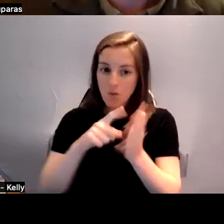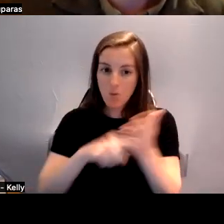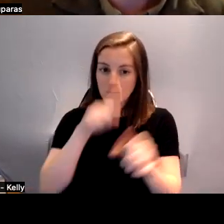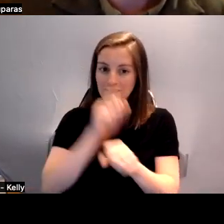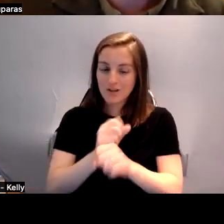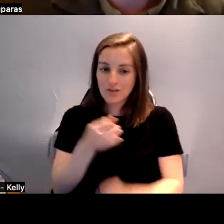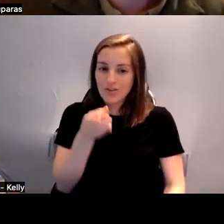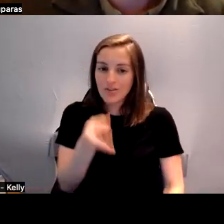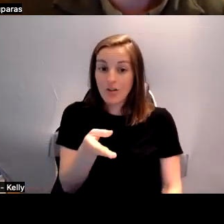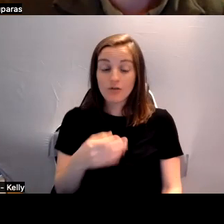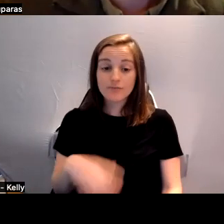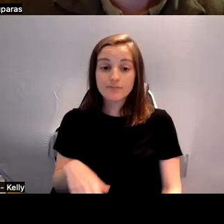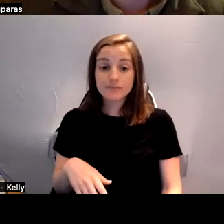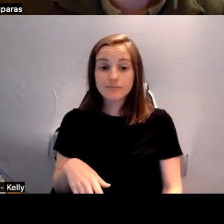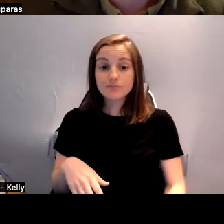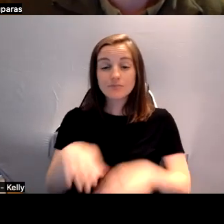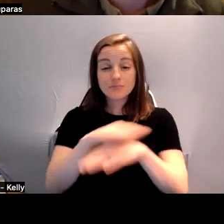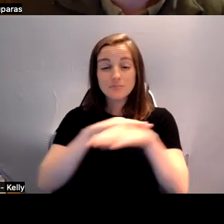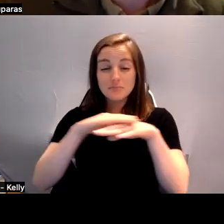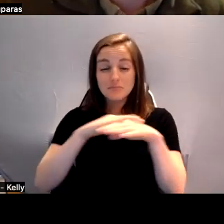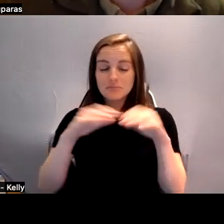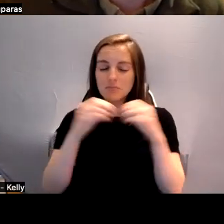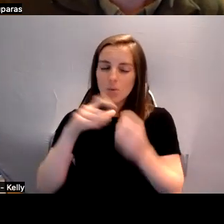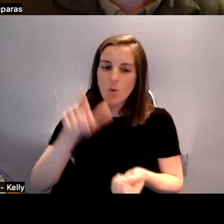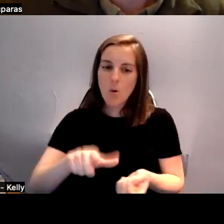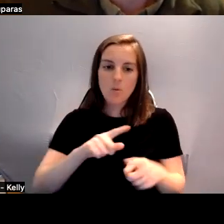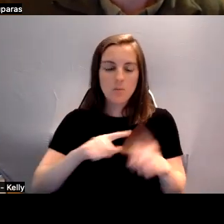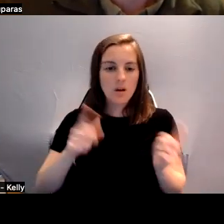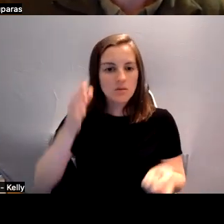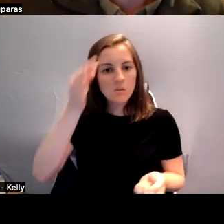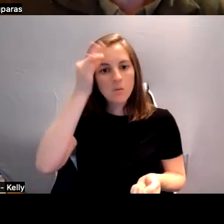on the surface, it's much lower, but they're both almost monotonic